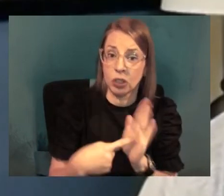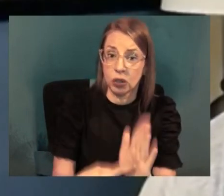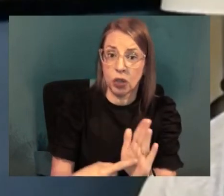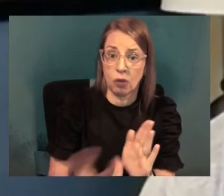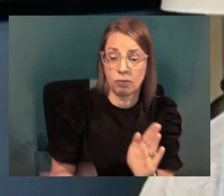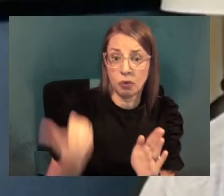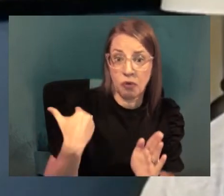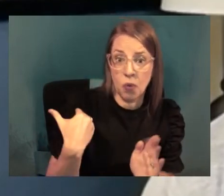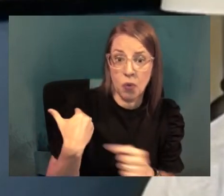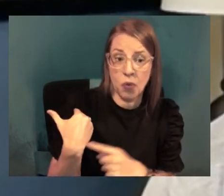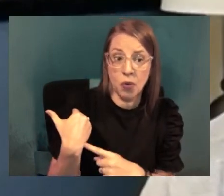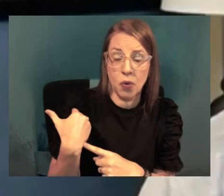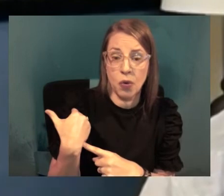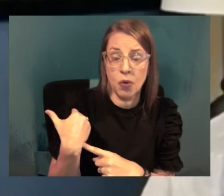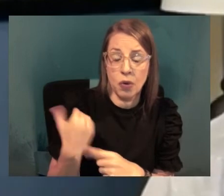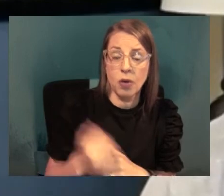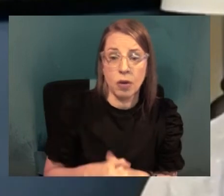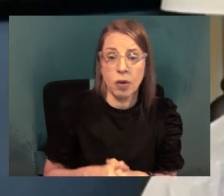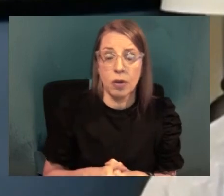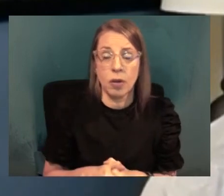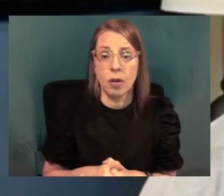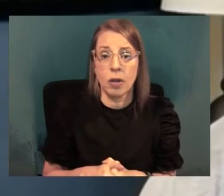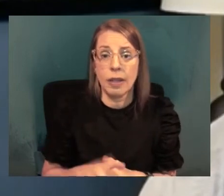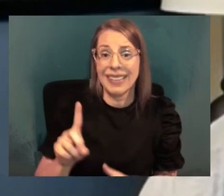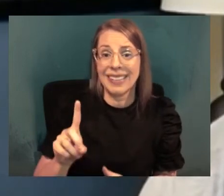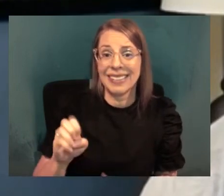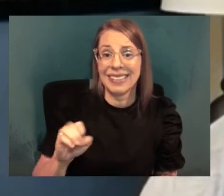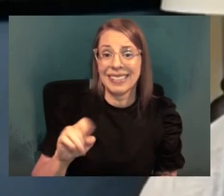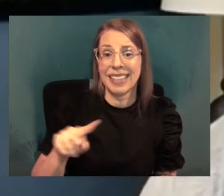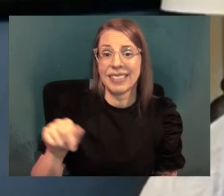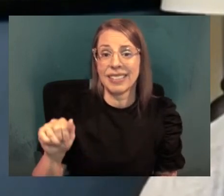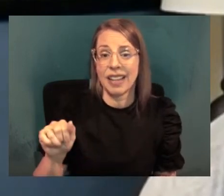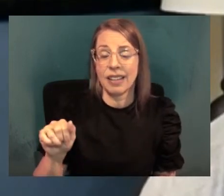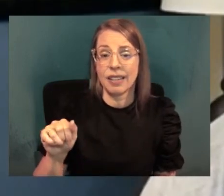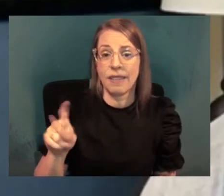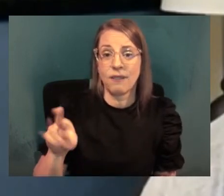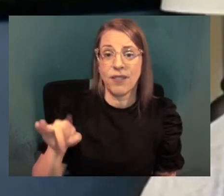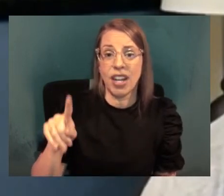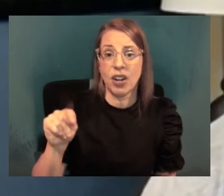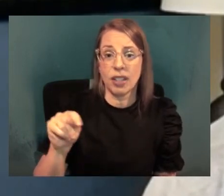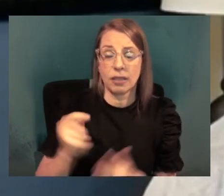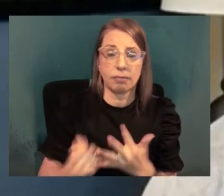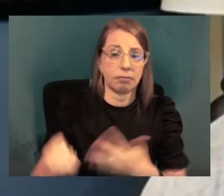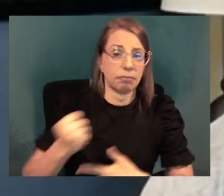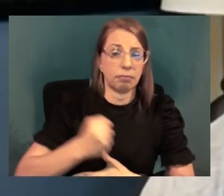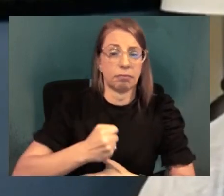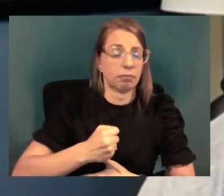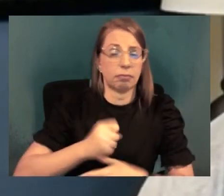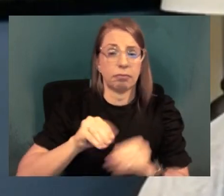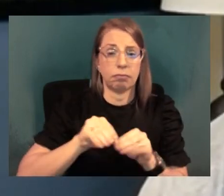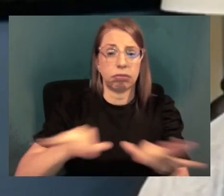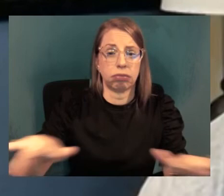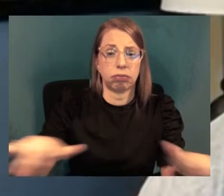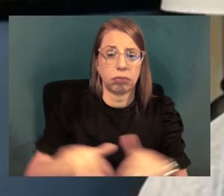on in the show, the Delta variant has become probably the largest proportion of the prevalent